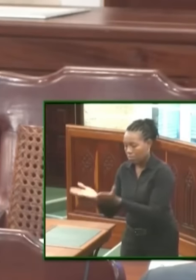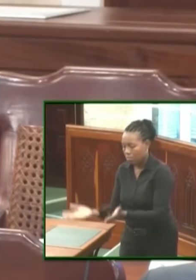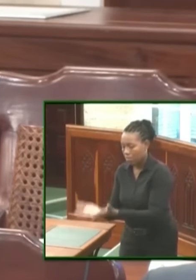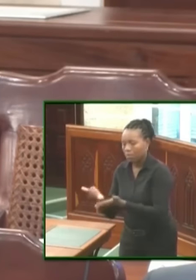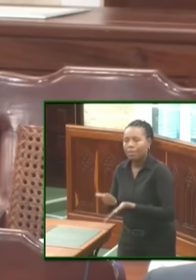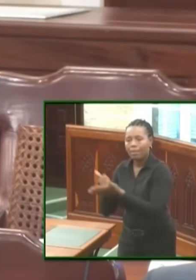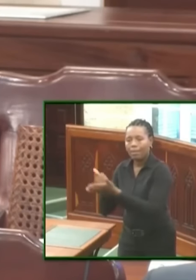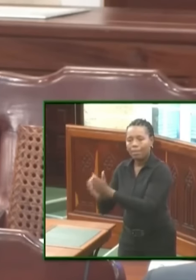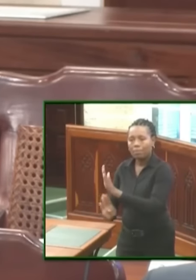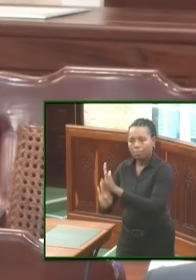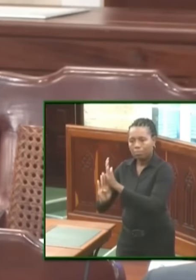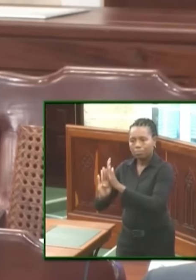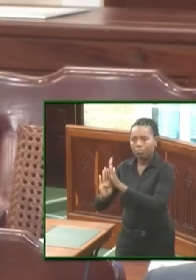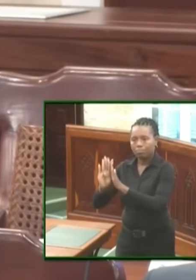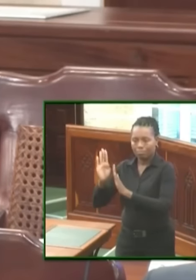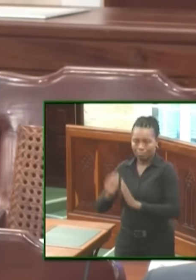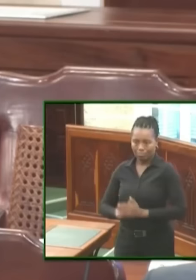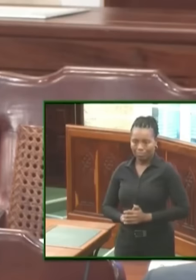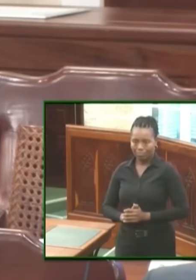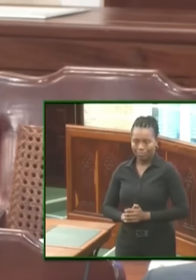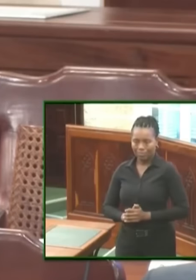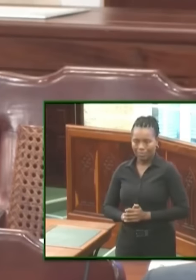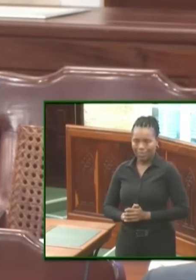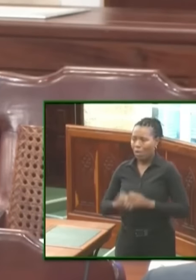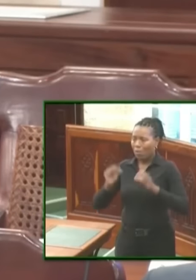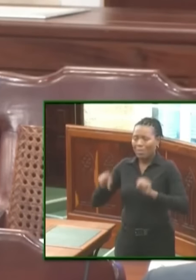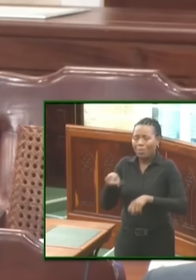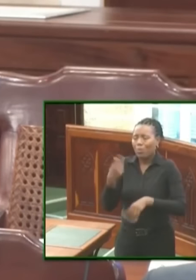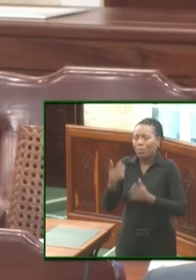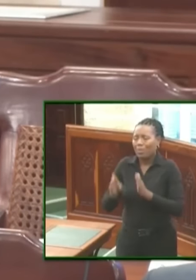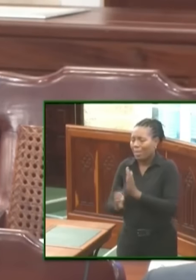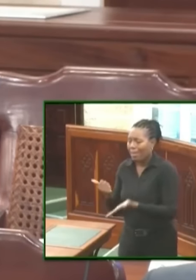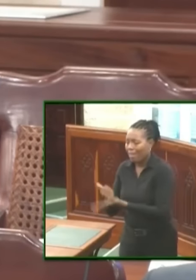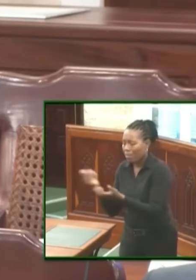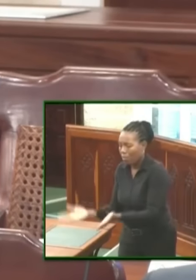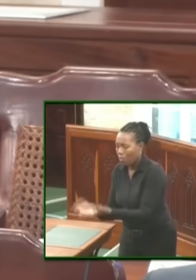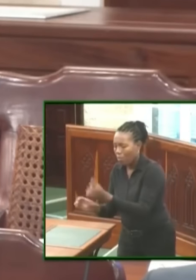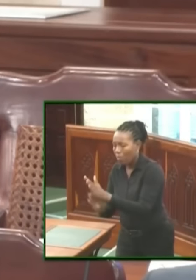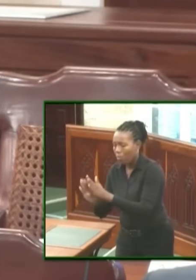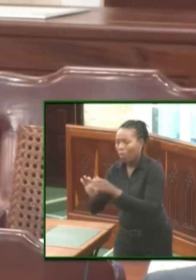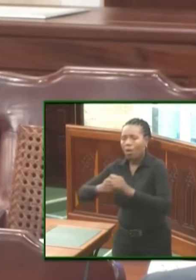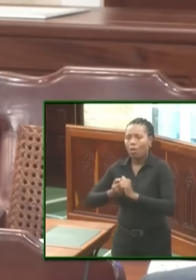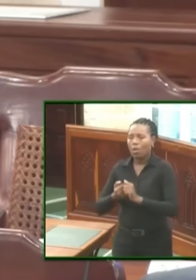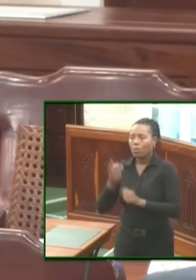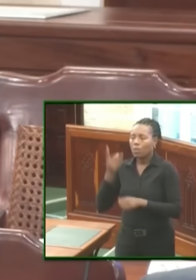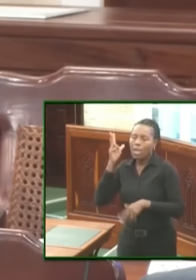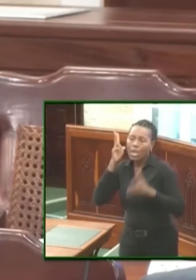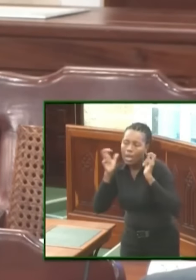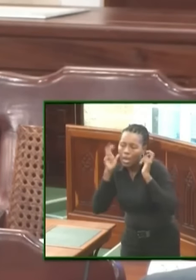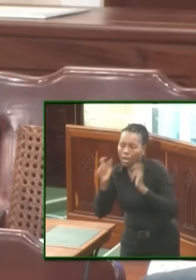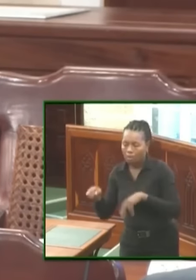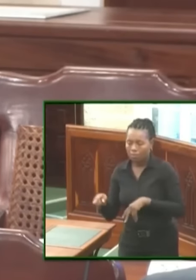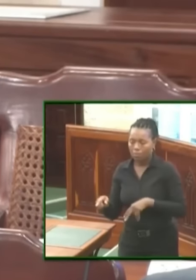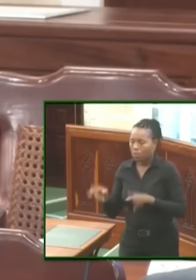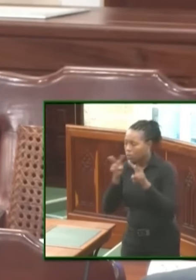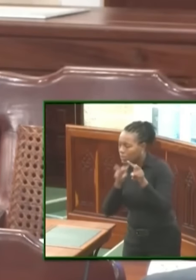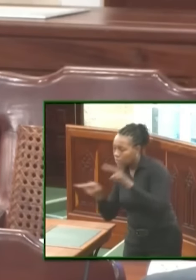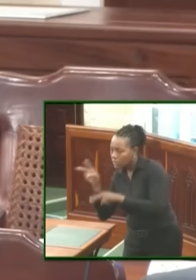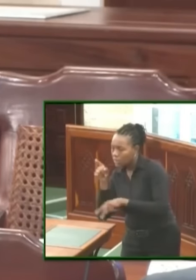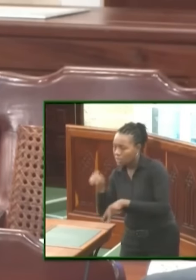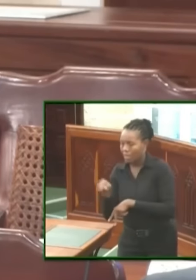only nurture that if we hear people, we see people, we feel people, and we give them the opportunities that